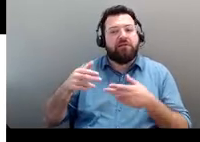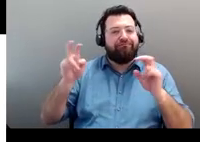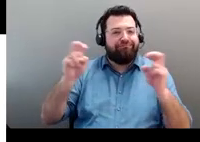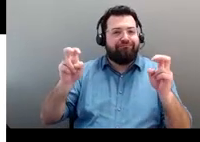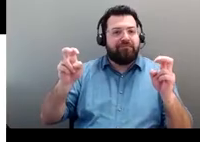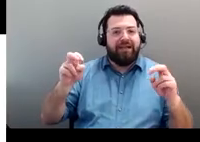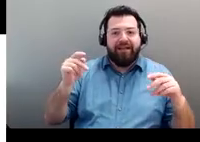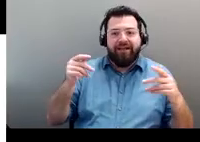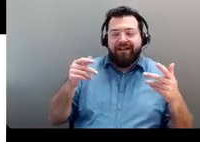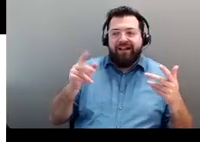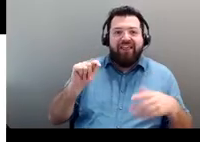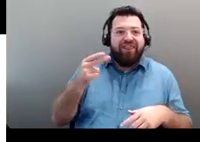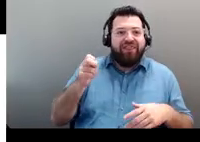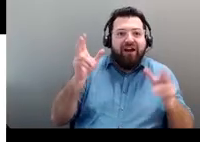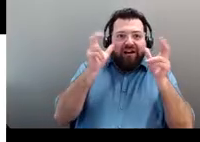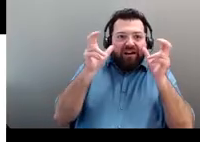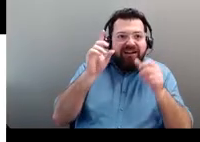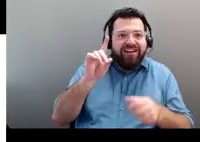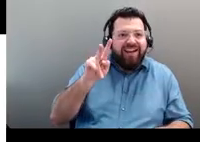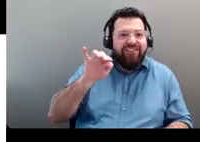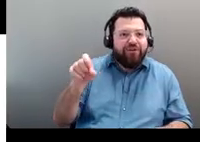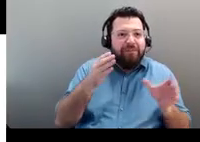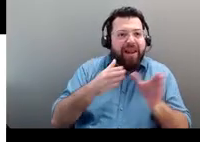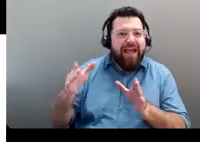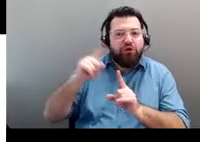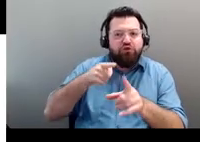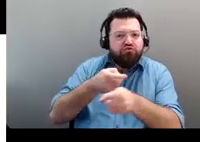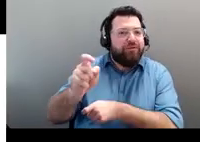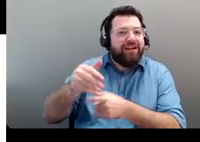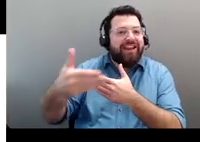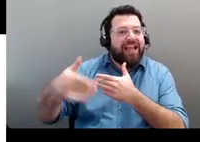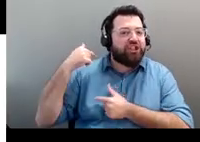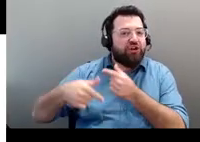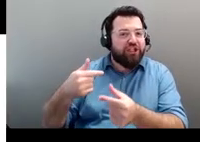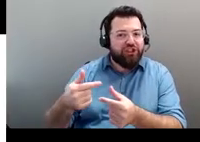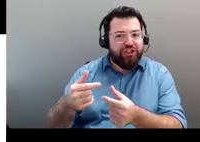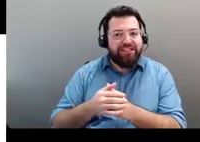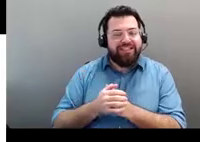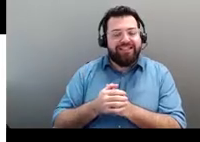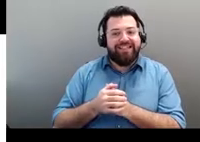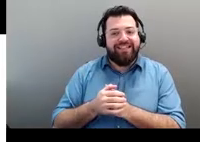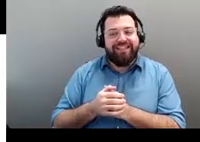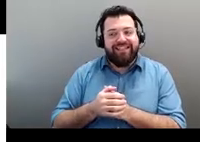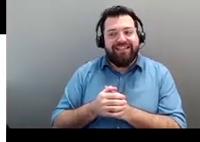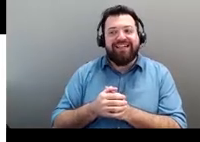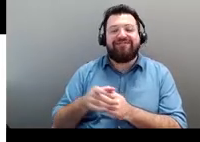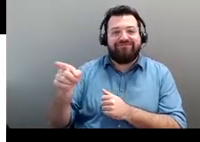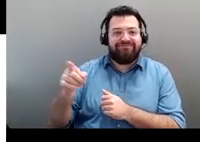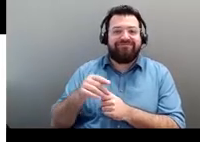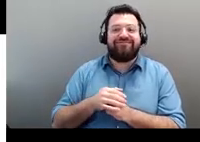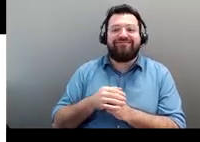the Next Generation," and he prompted